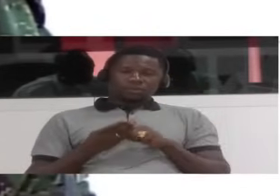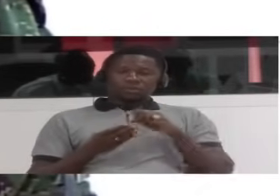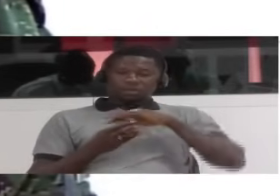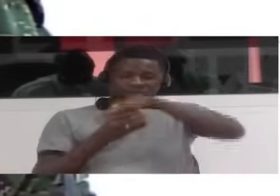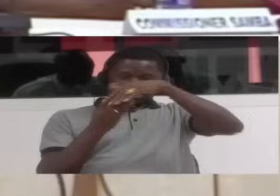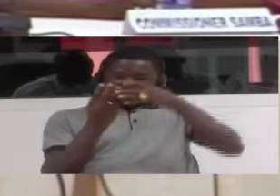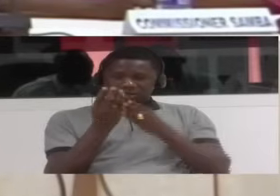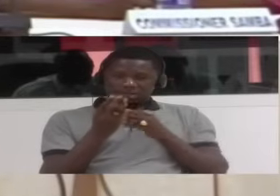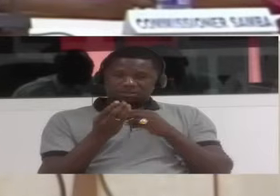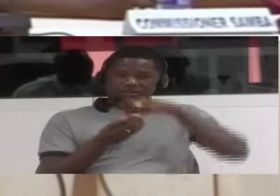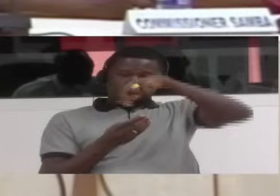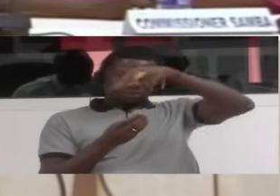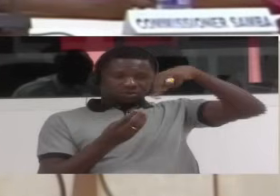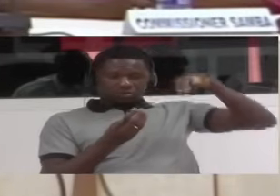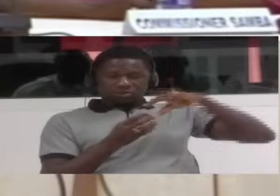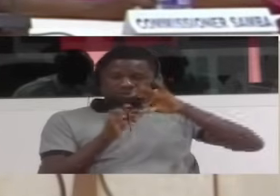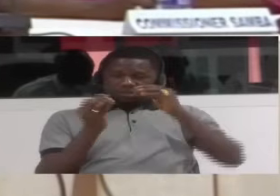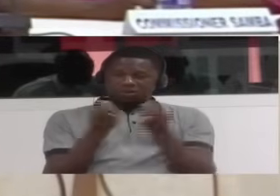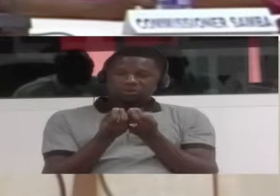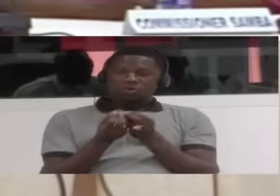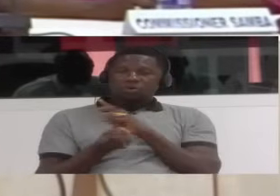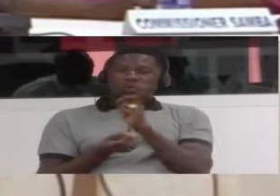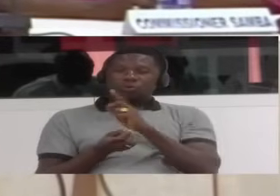team, what role were you